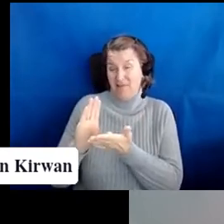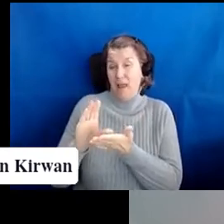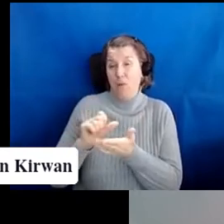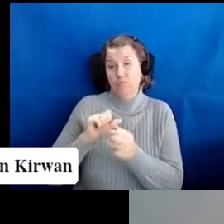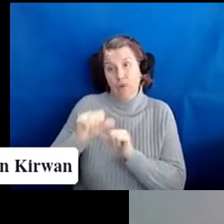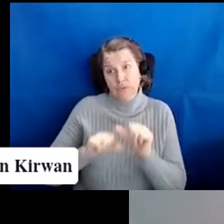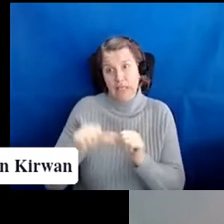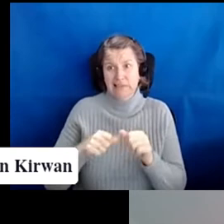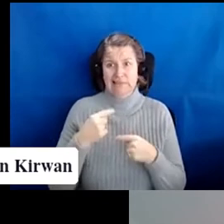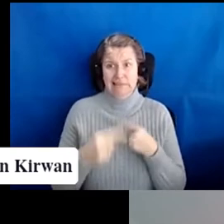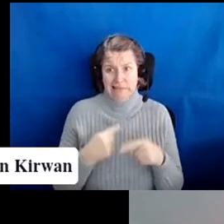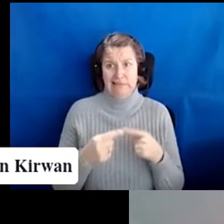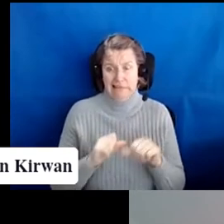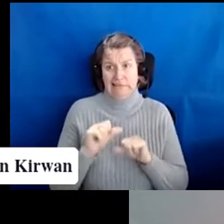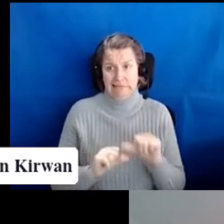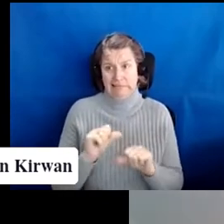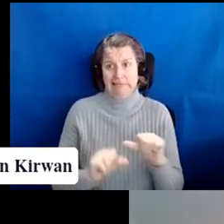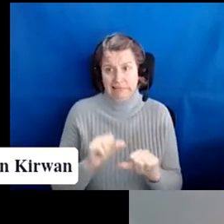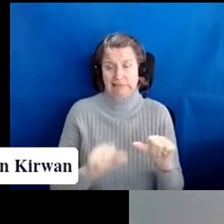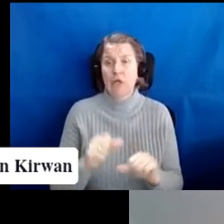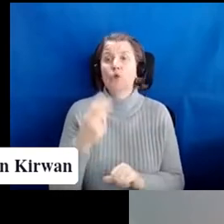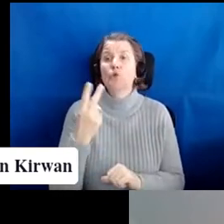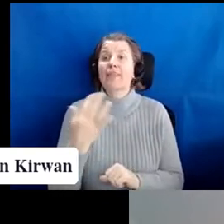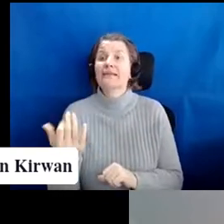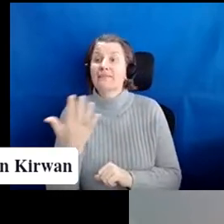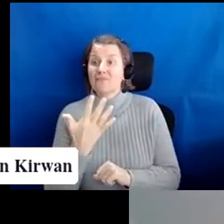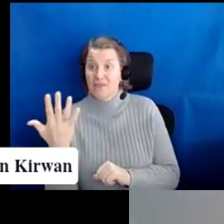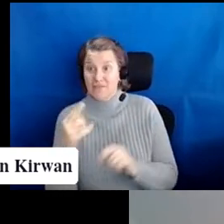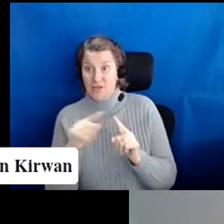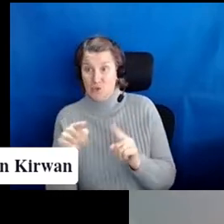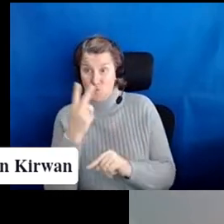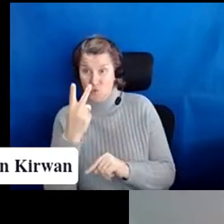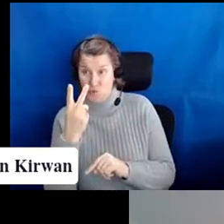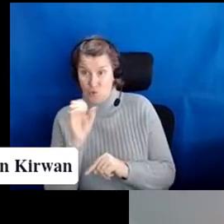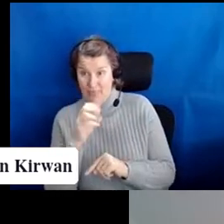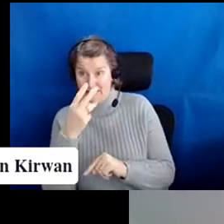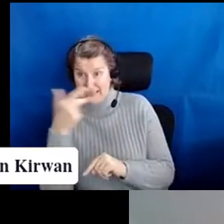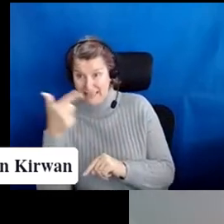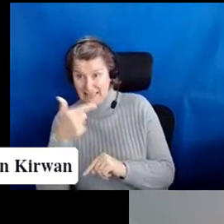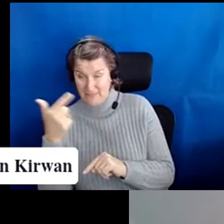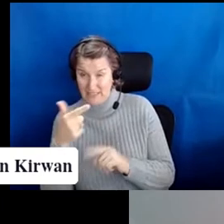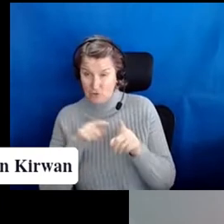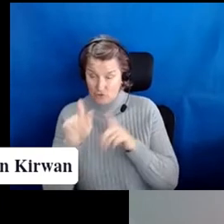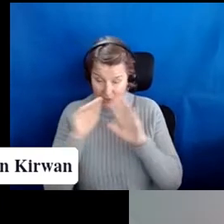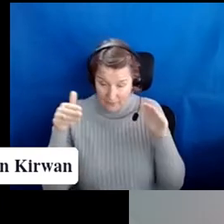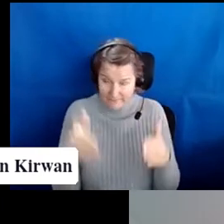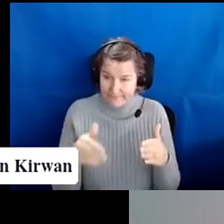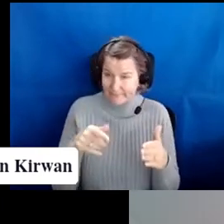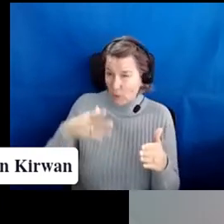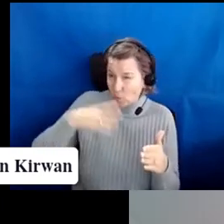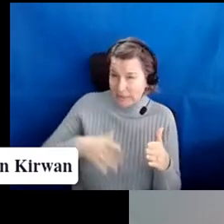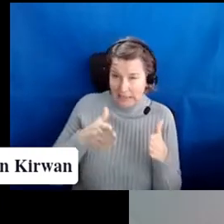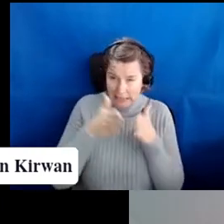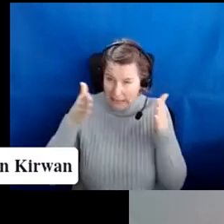work between 2015 and 2017 to focus down on what the need was for this piece of work